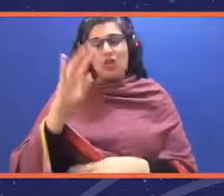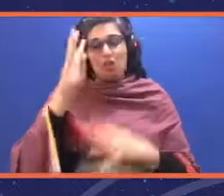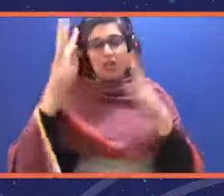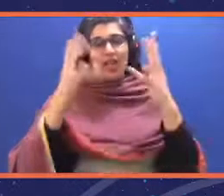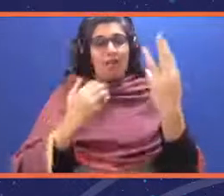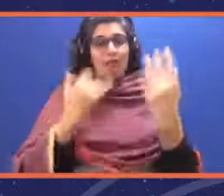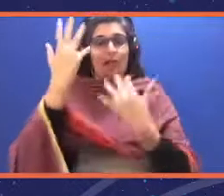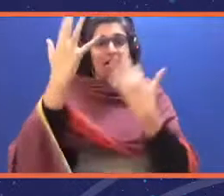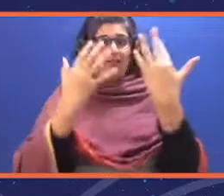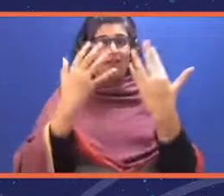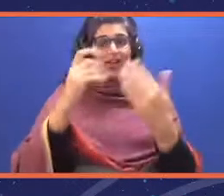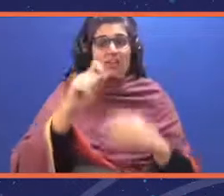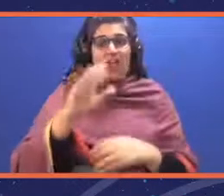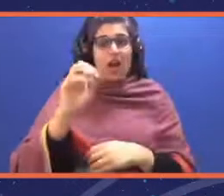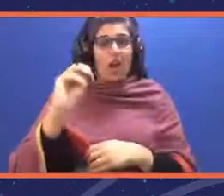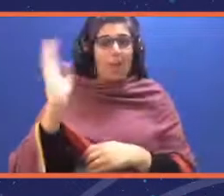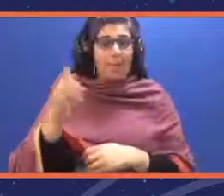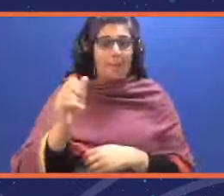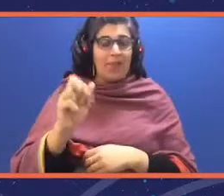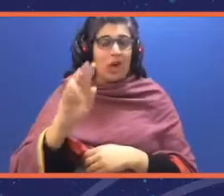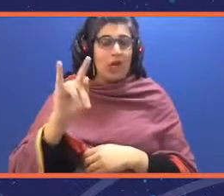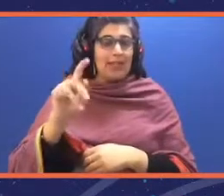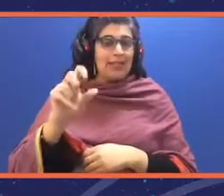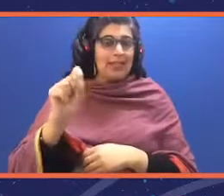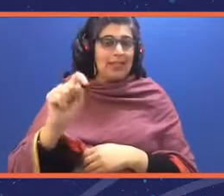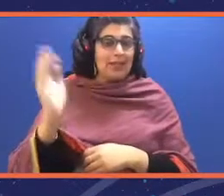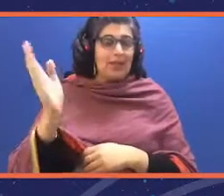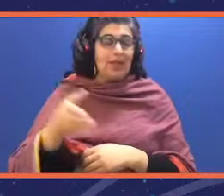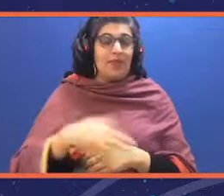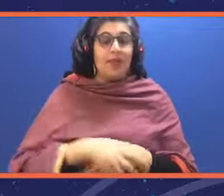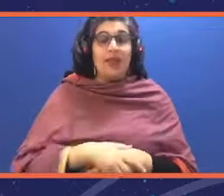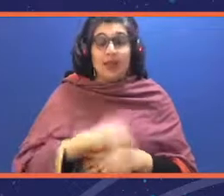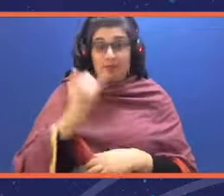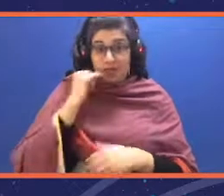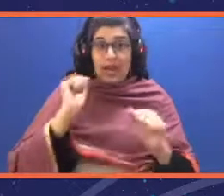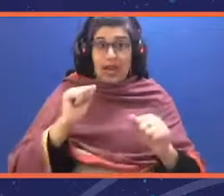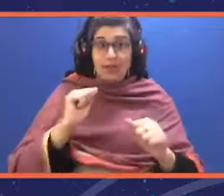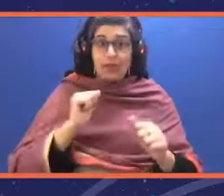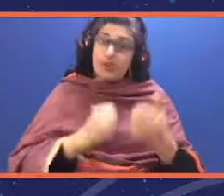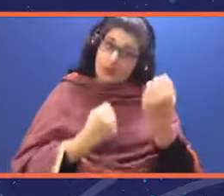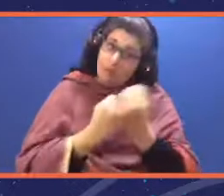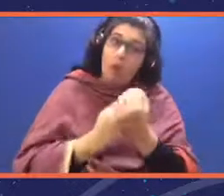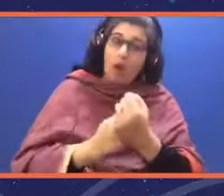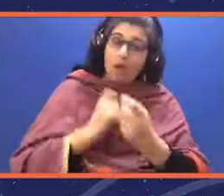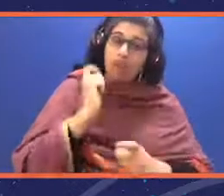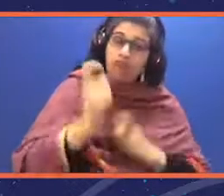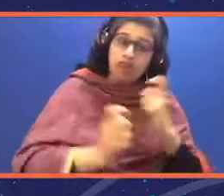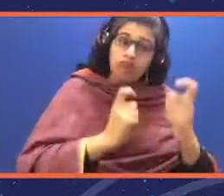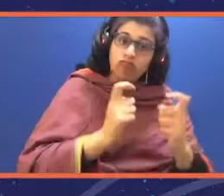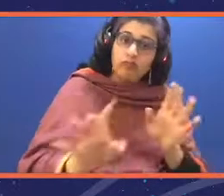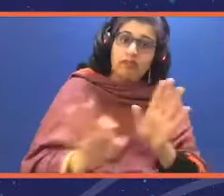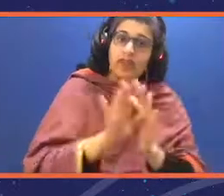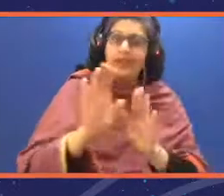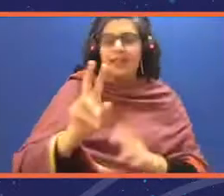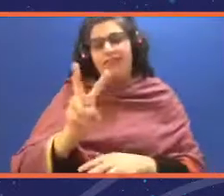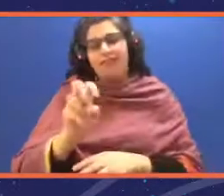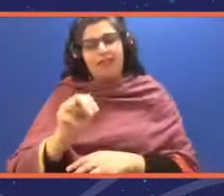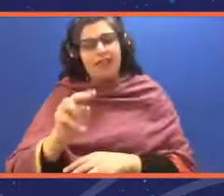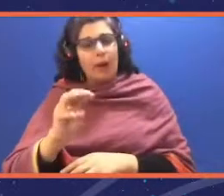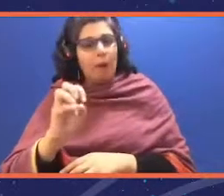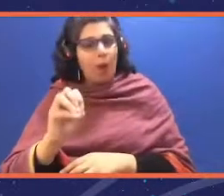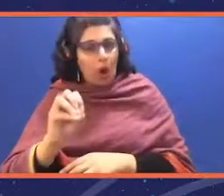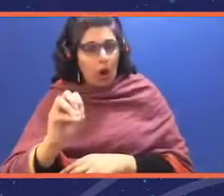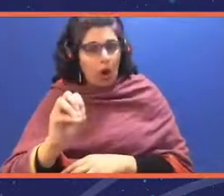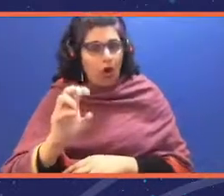creativewildfire.com/artists/. If you're able to support artists through resharing their work, following them, and or finding their Venmo or PayPal Cash App, feel free to look them